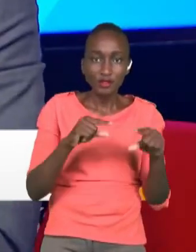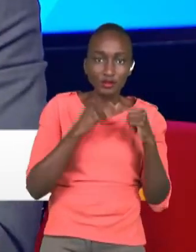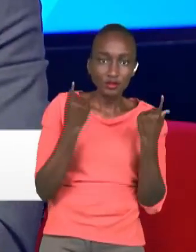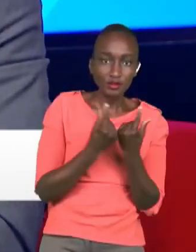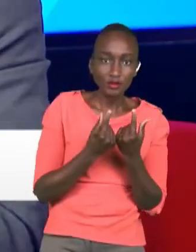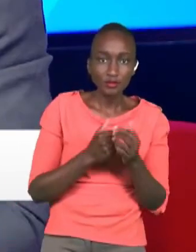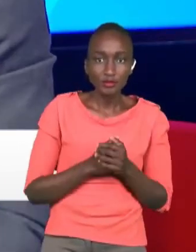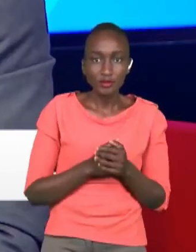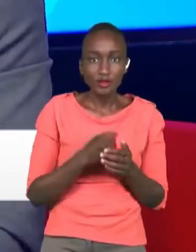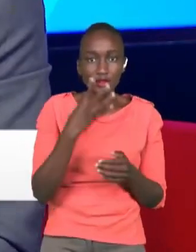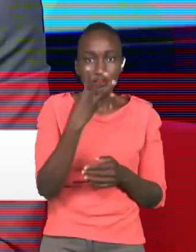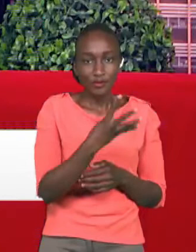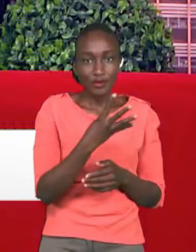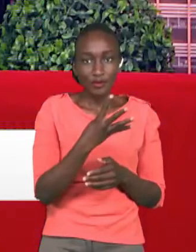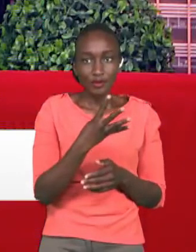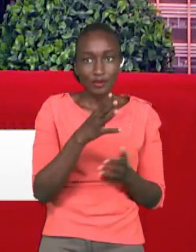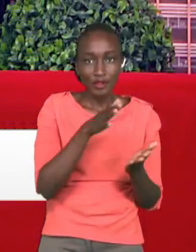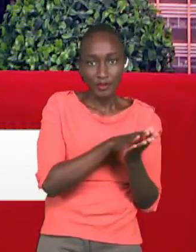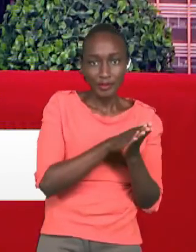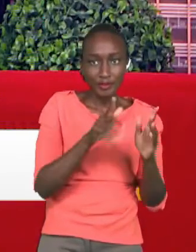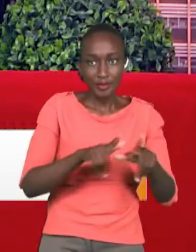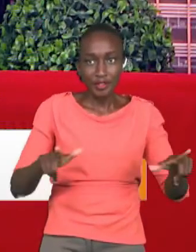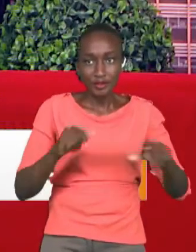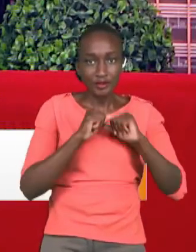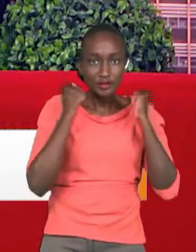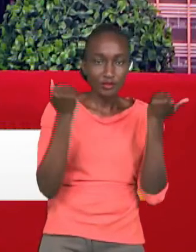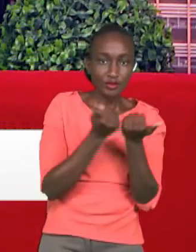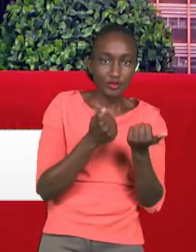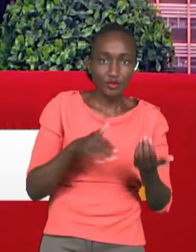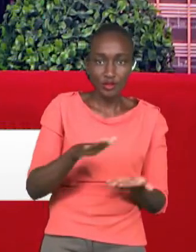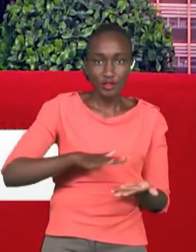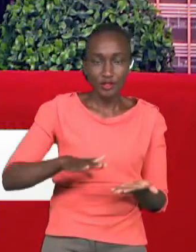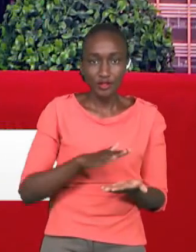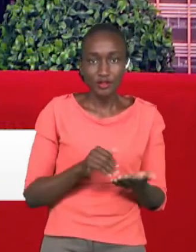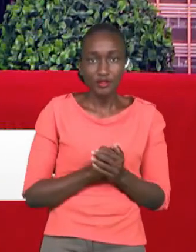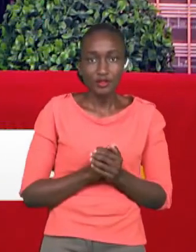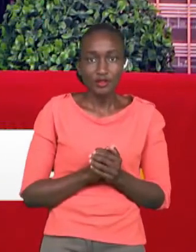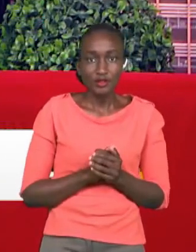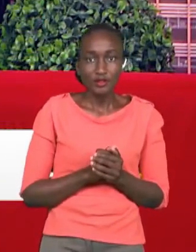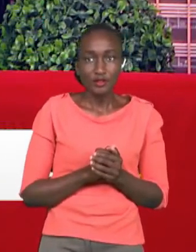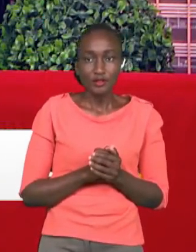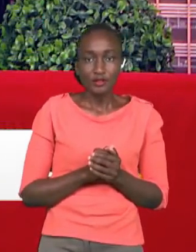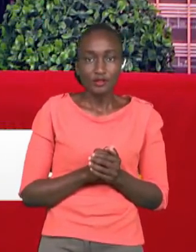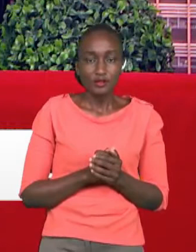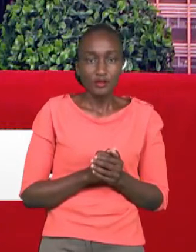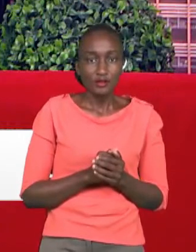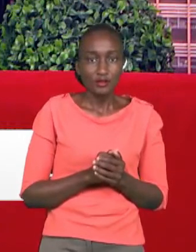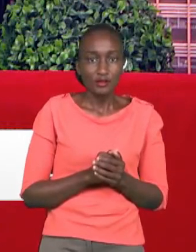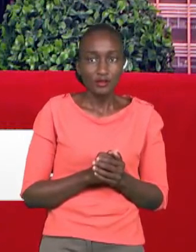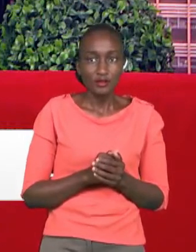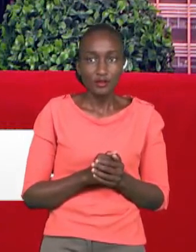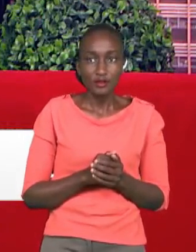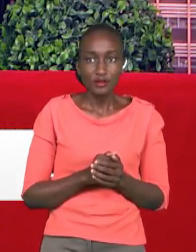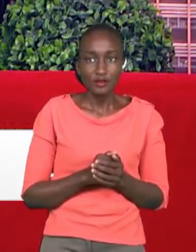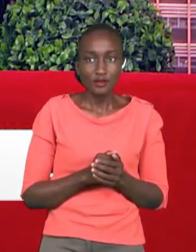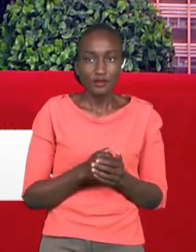of yoga. Fourth Parkland. Parklands. This is Sri Patni Brotherhood. It's a temple, yeah, of Patni community. Yes. So we are based there. We have the two. And the